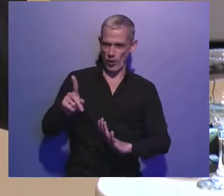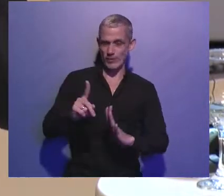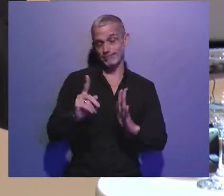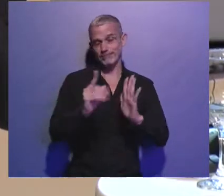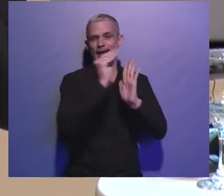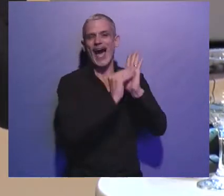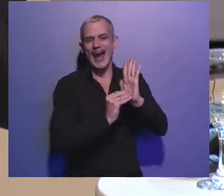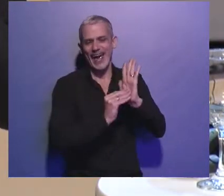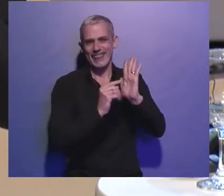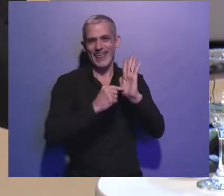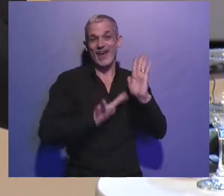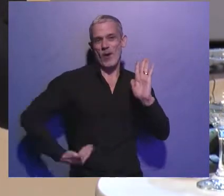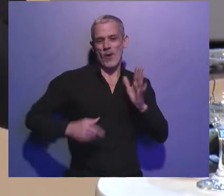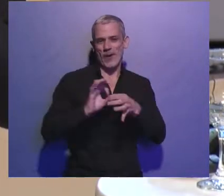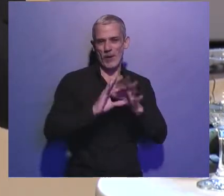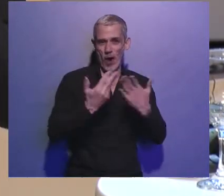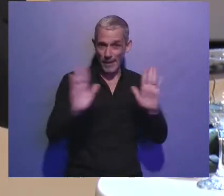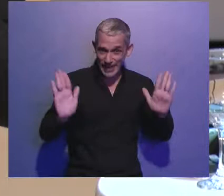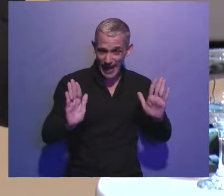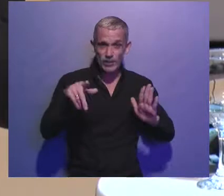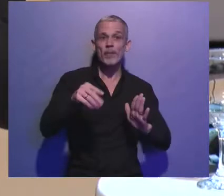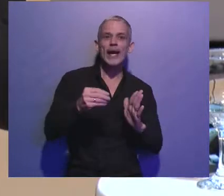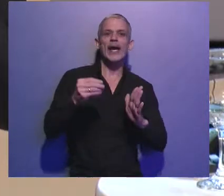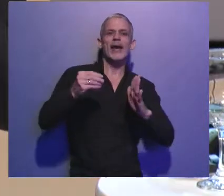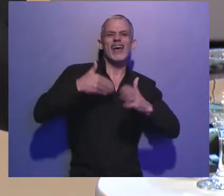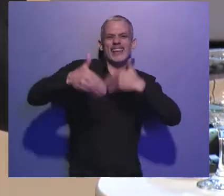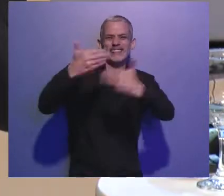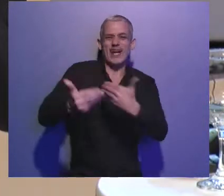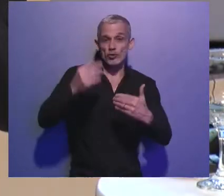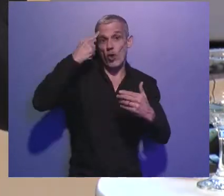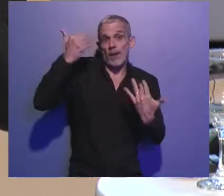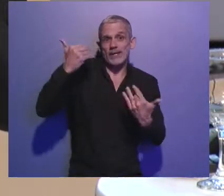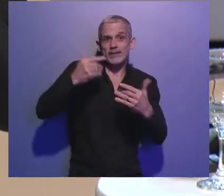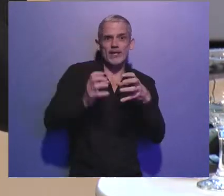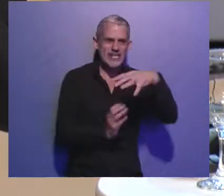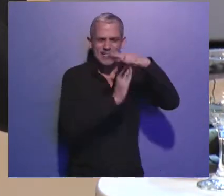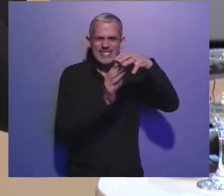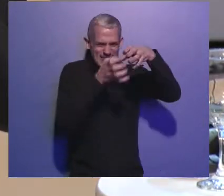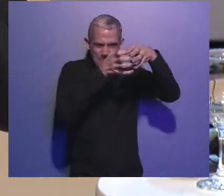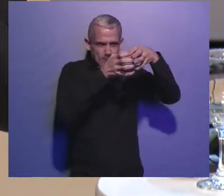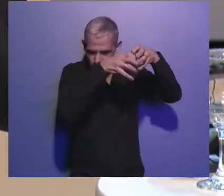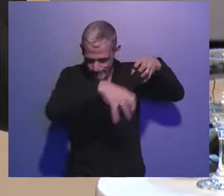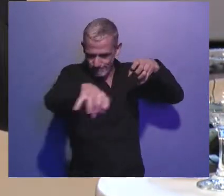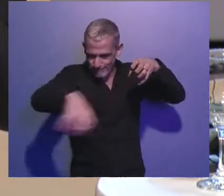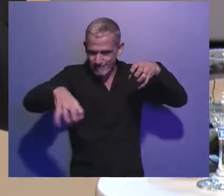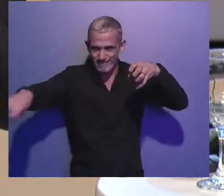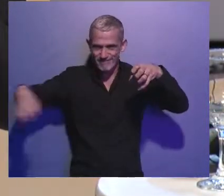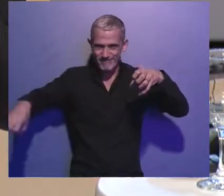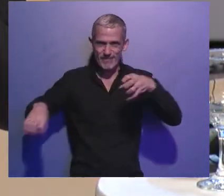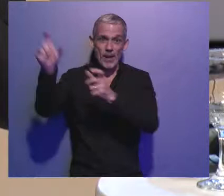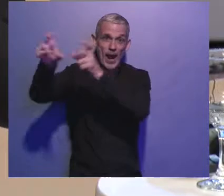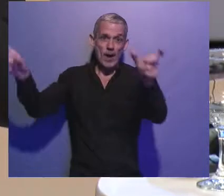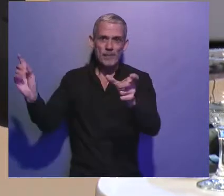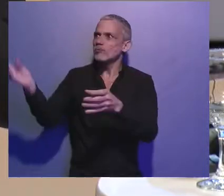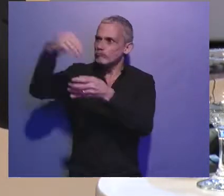program created to decentralize and to include the citizens in the discussions about the Open Government